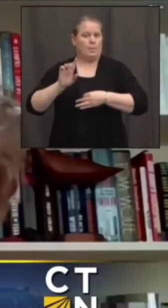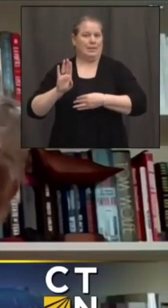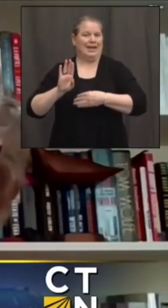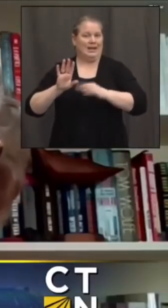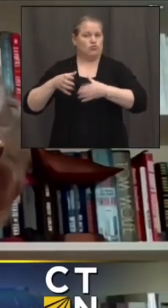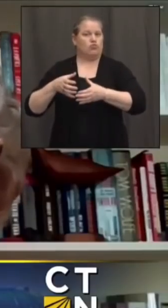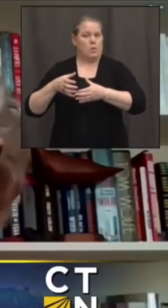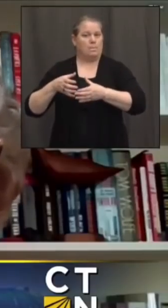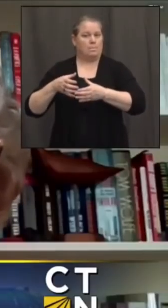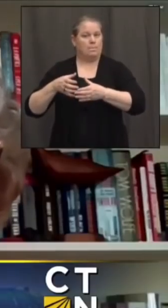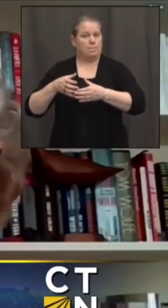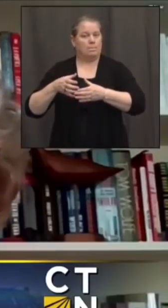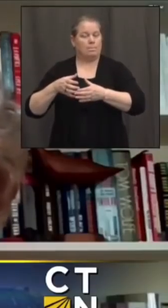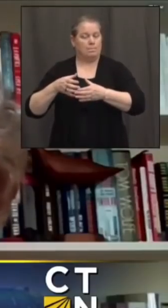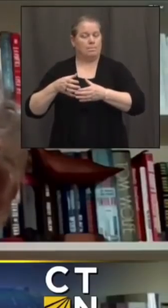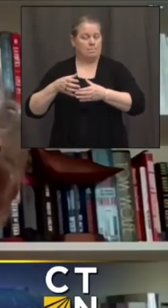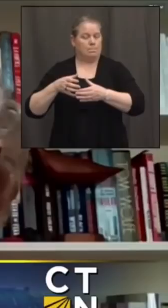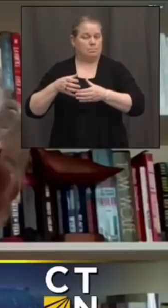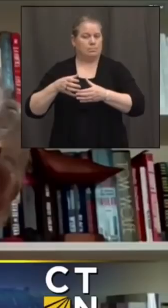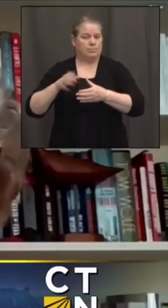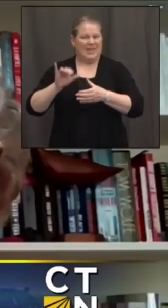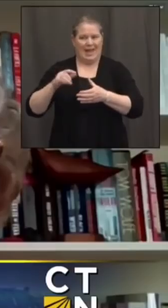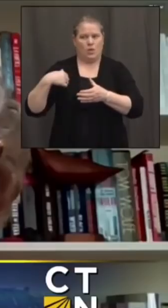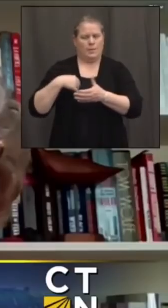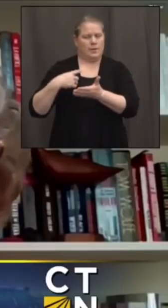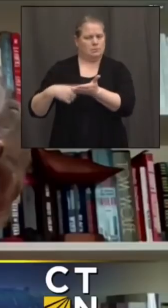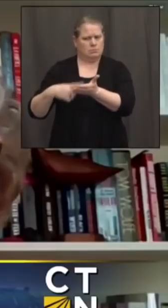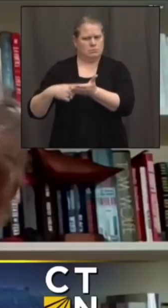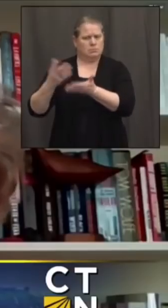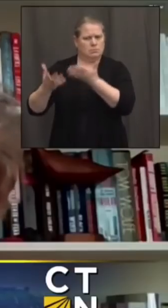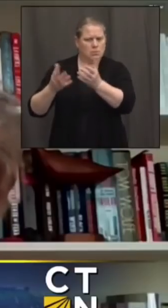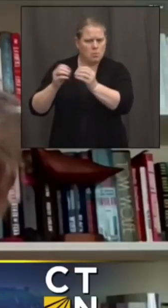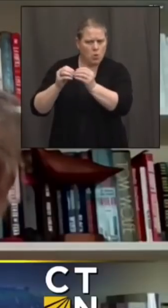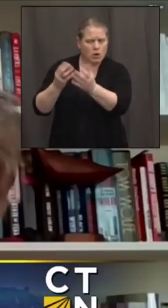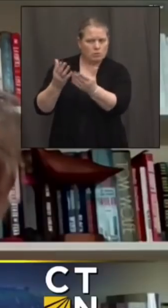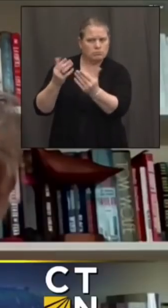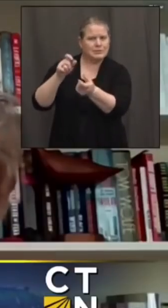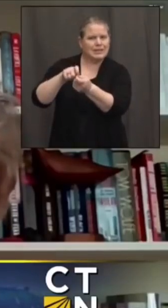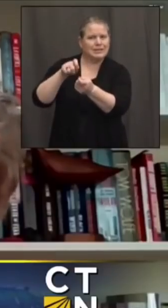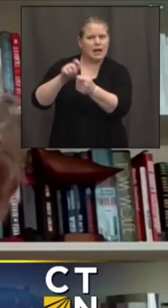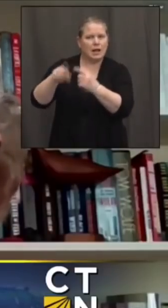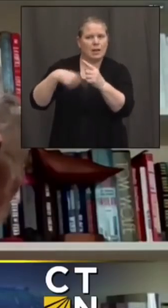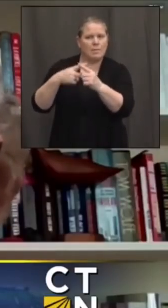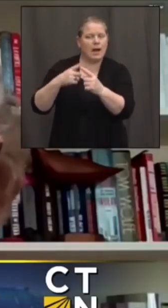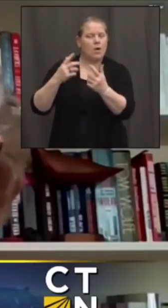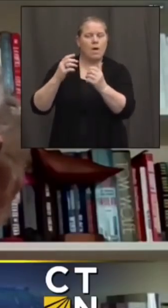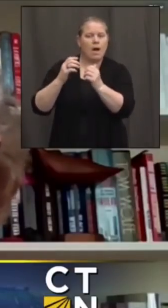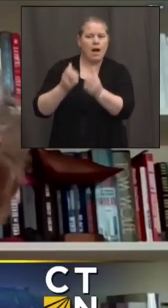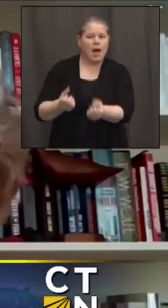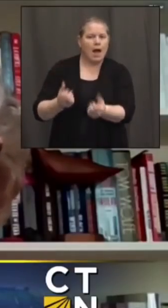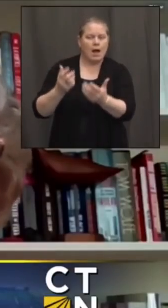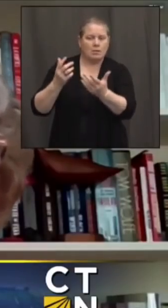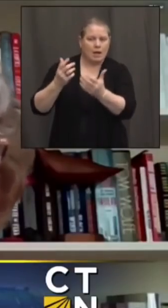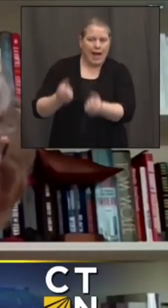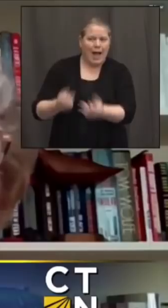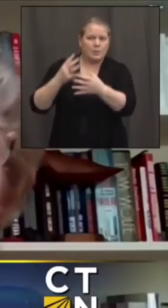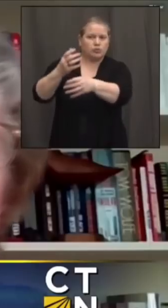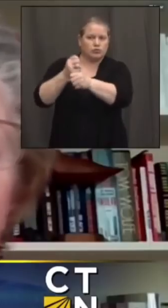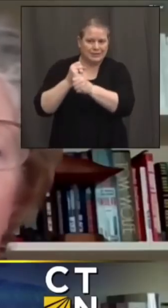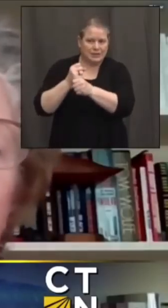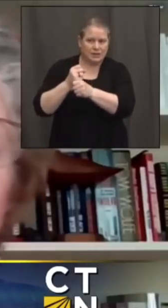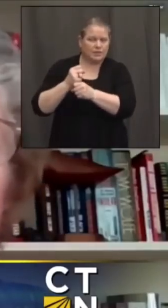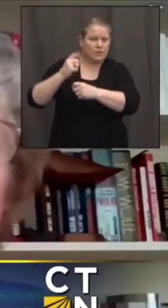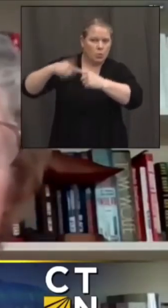what we've been talking about in terms of getting the more detailed information out about the rollout. So more to come on that. But we've been,